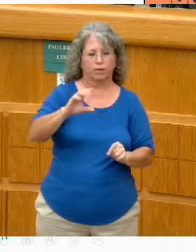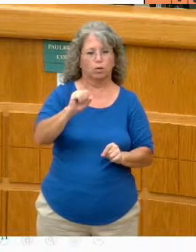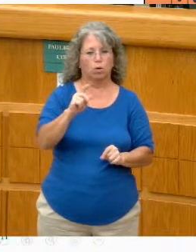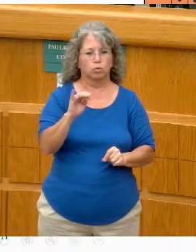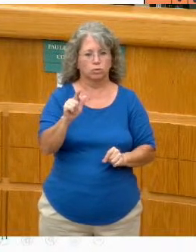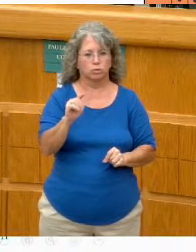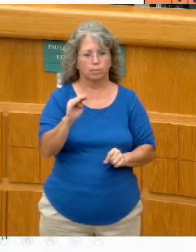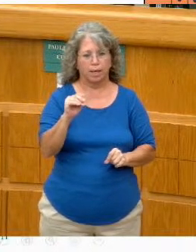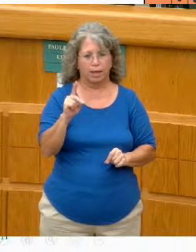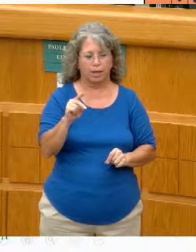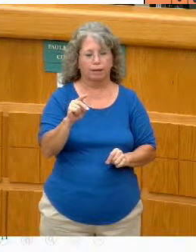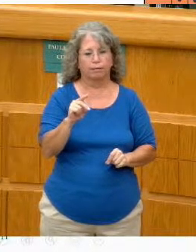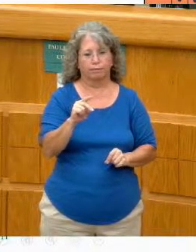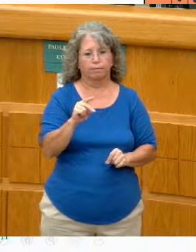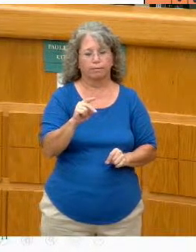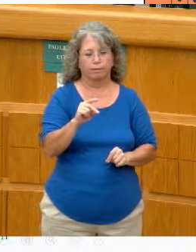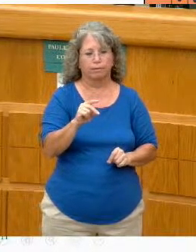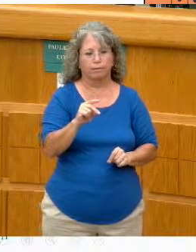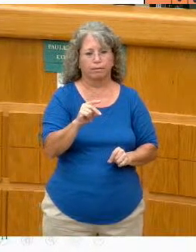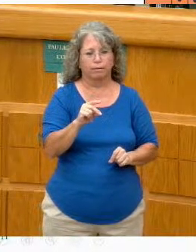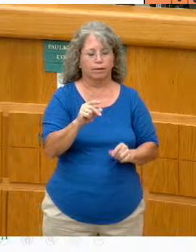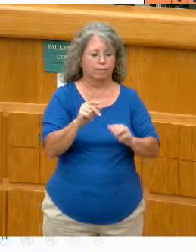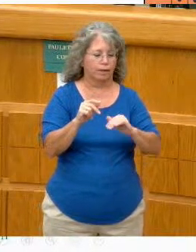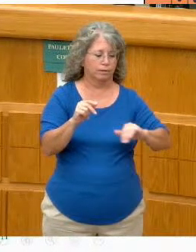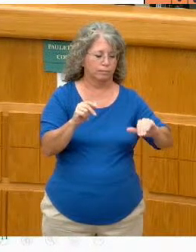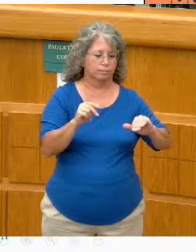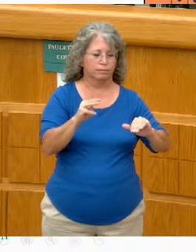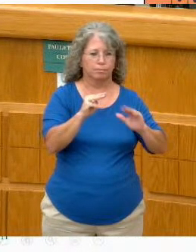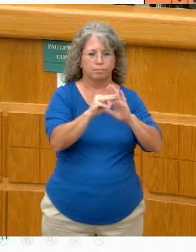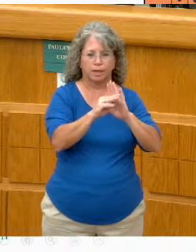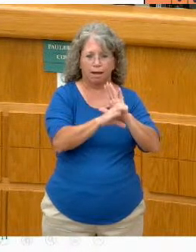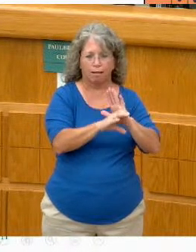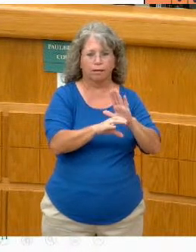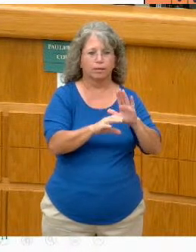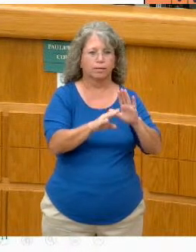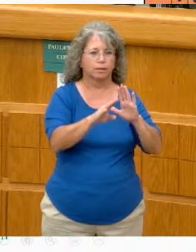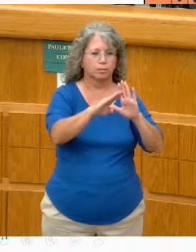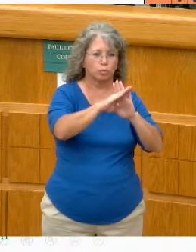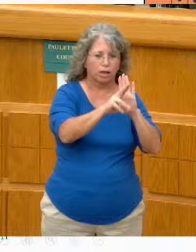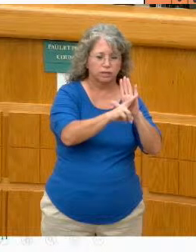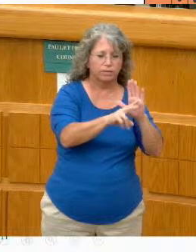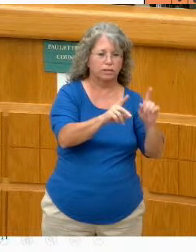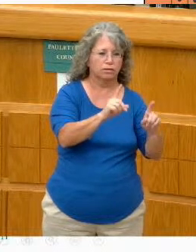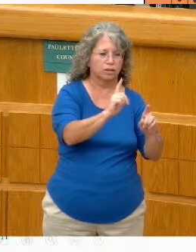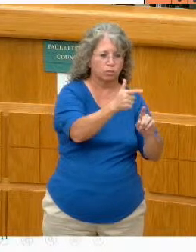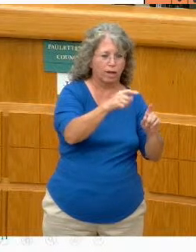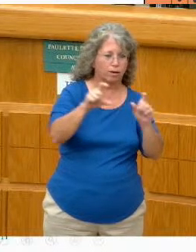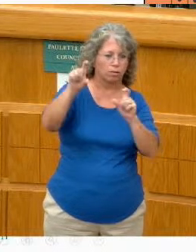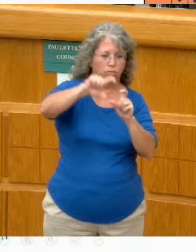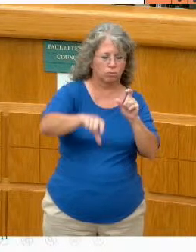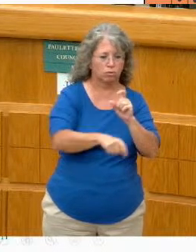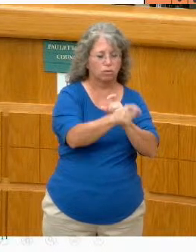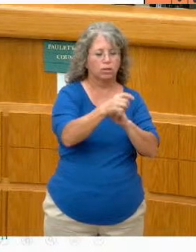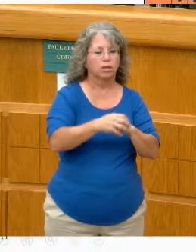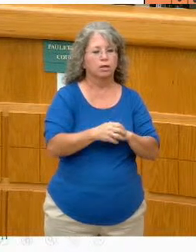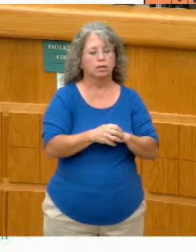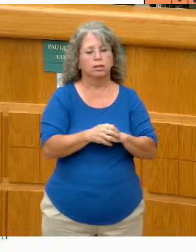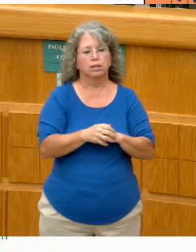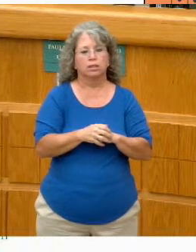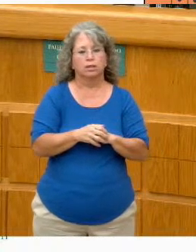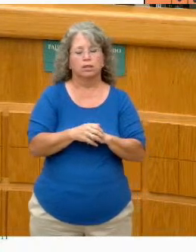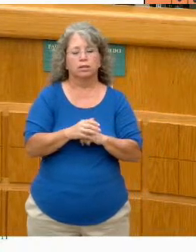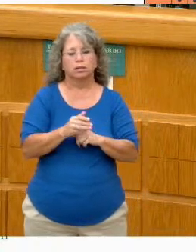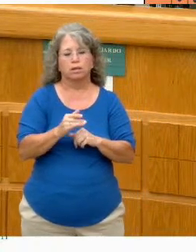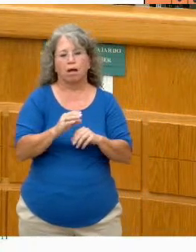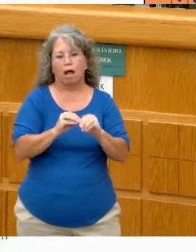County here, and then down in McAllen and the Brownsville area and Laredo. So the most populous areas are really the places